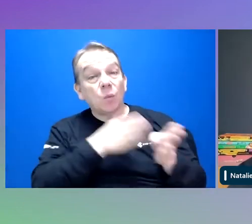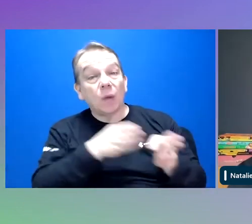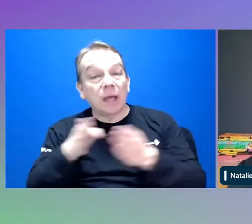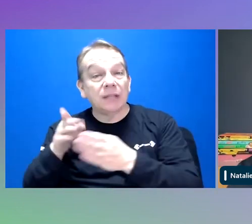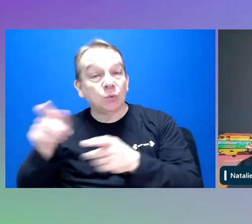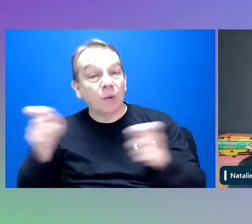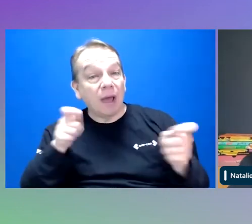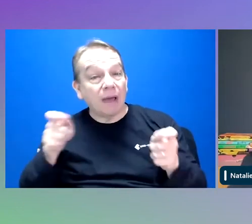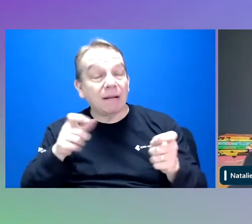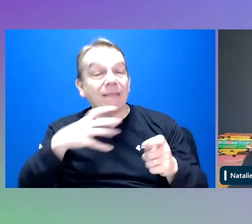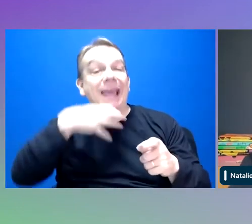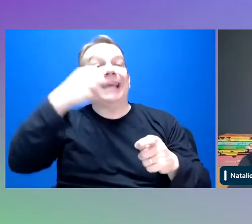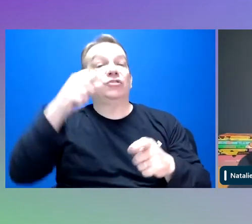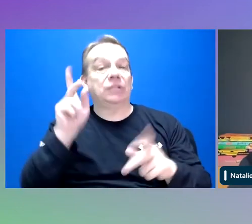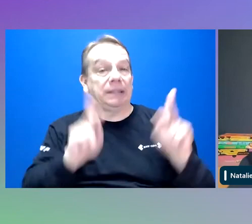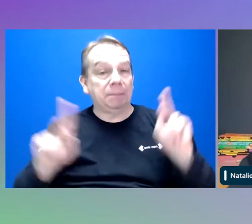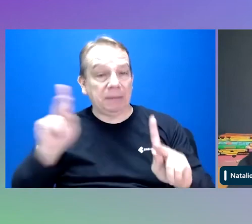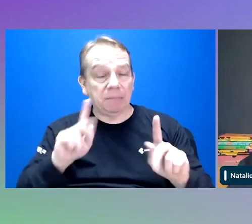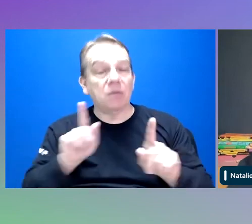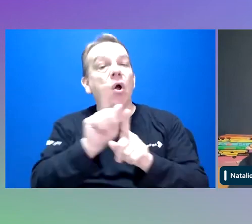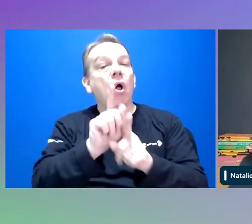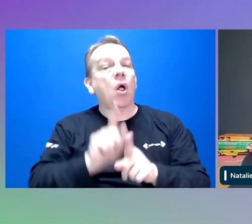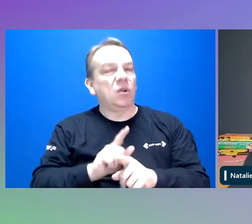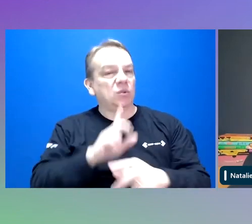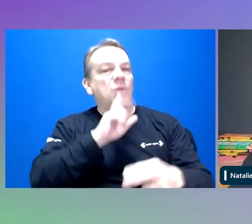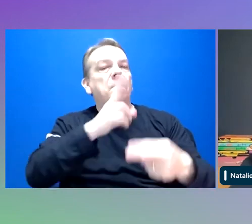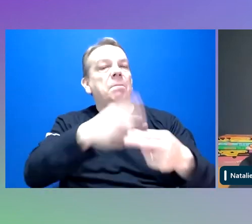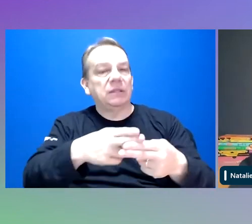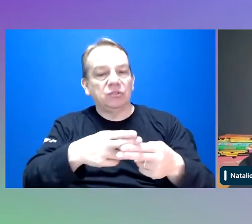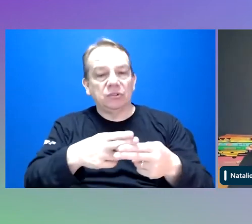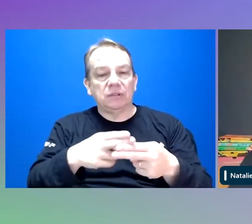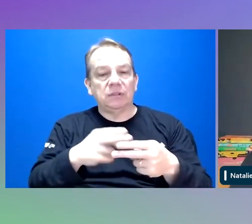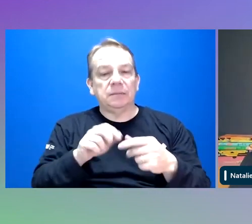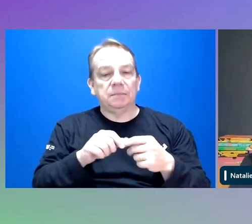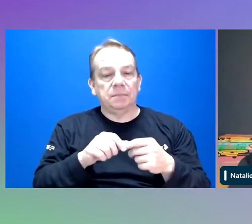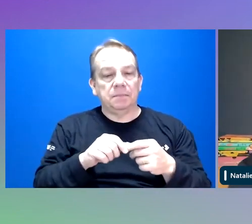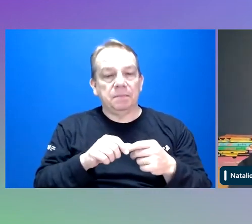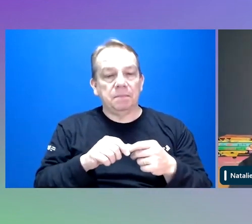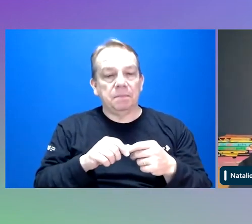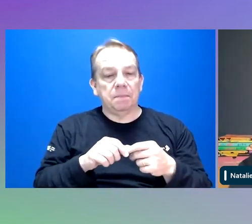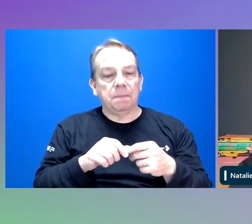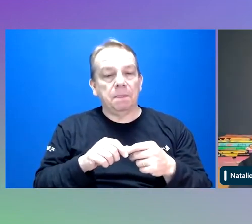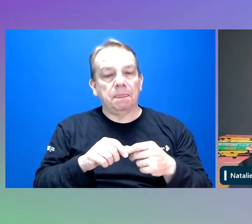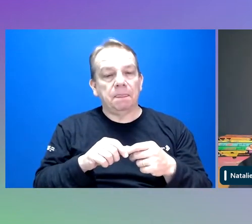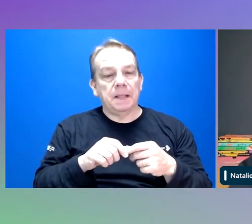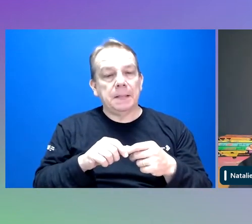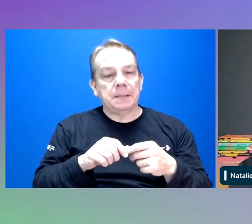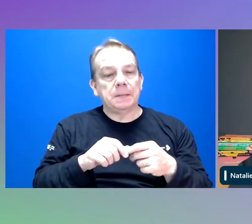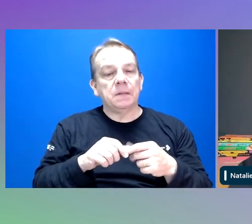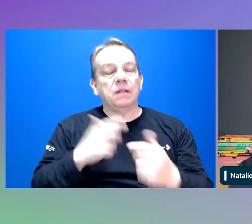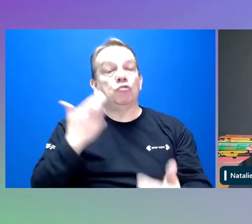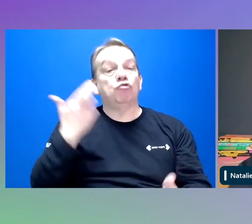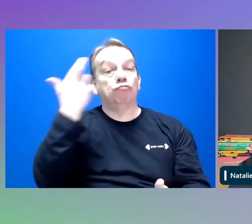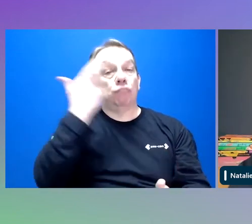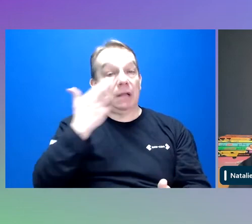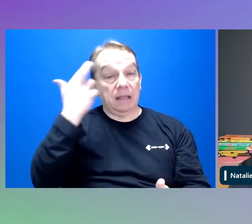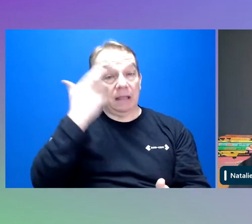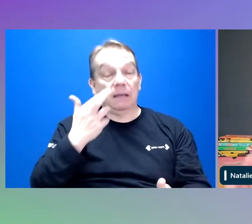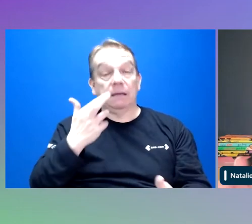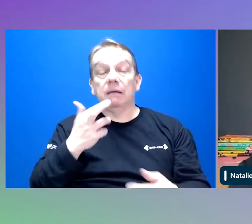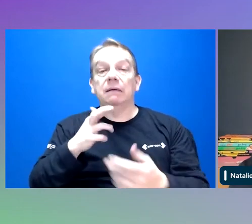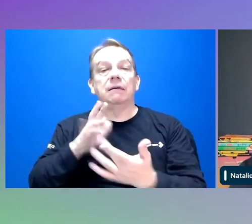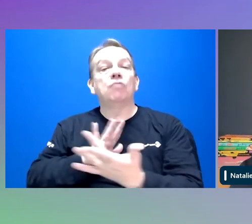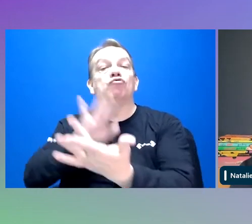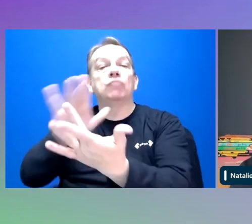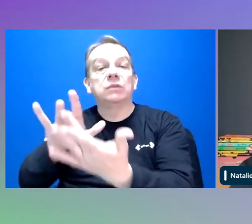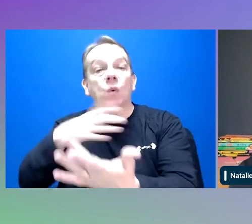that? And then he also said, and I'm going to paste that in as well. He said that realizing that reaching older people might be